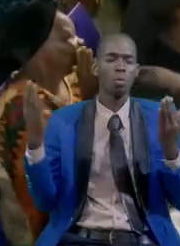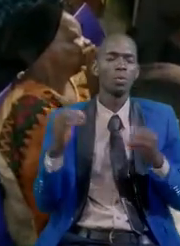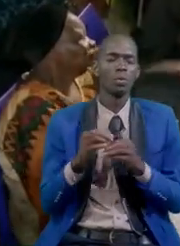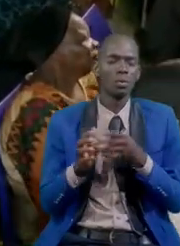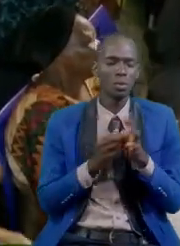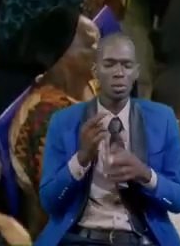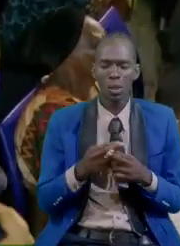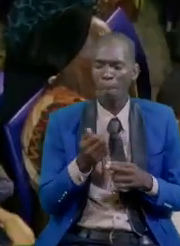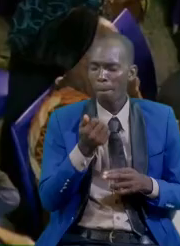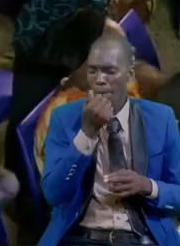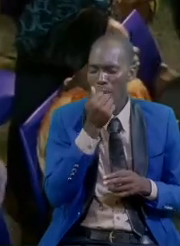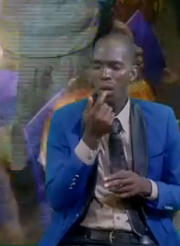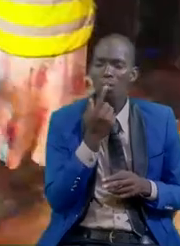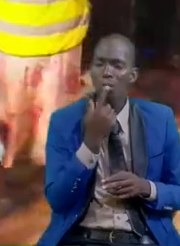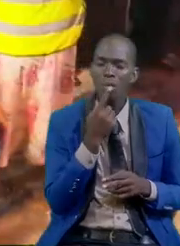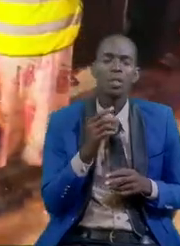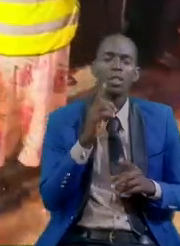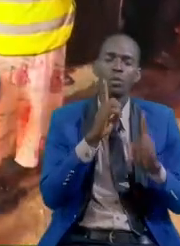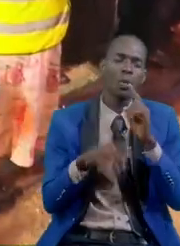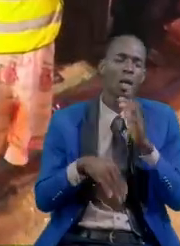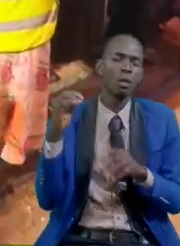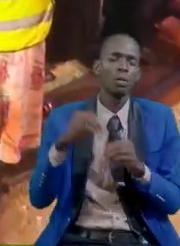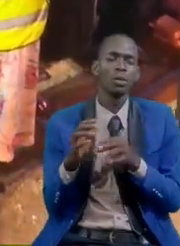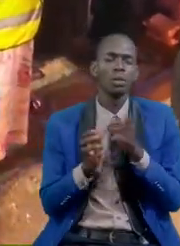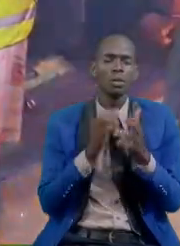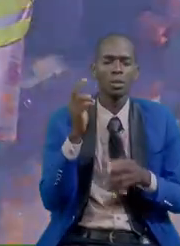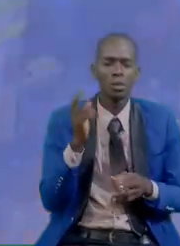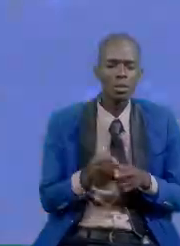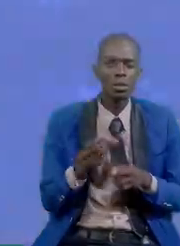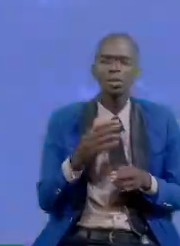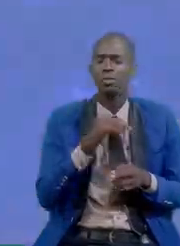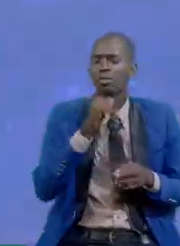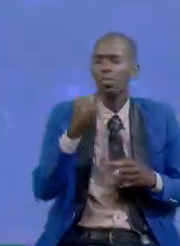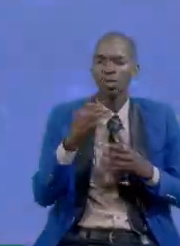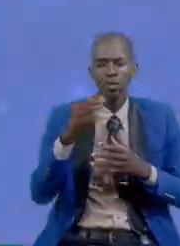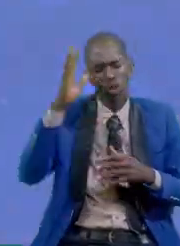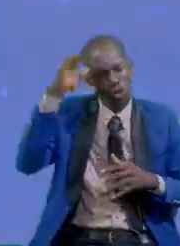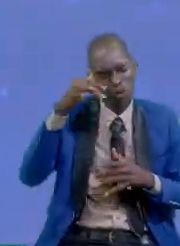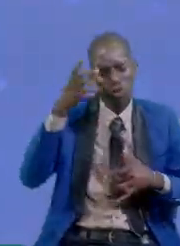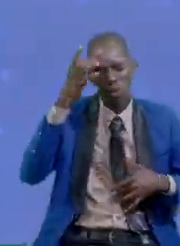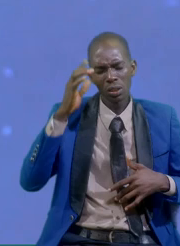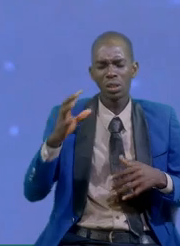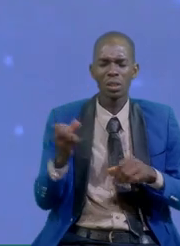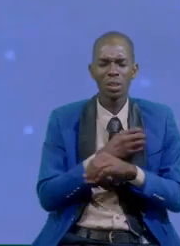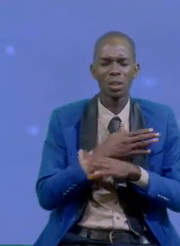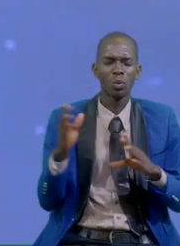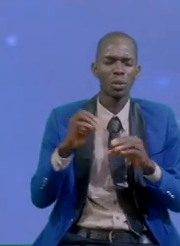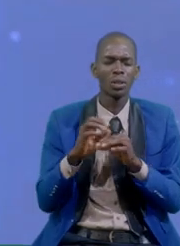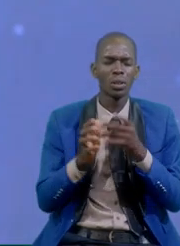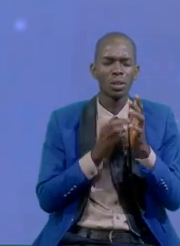dumb tongues speak out, incurable disease vanish away.